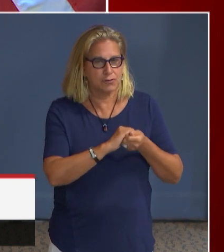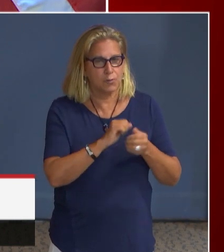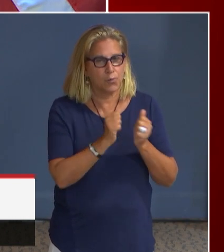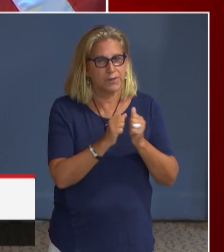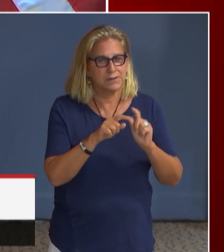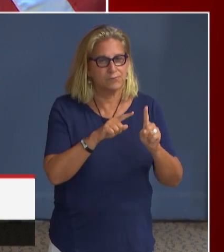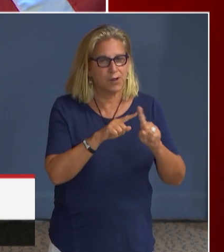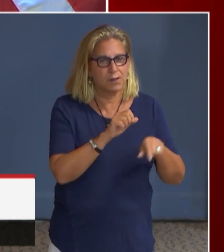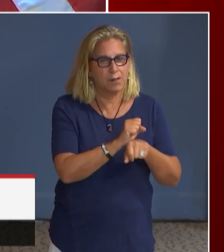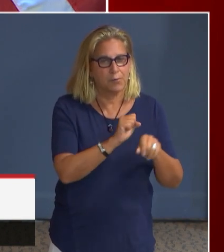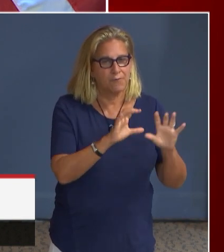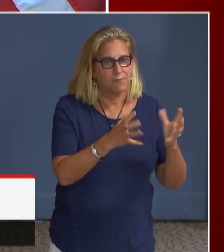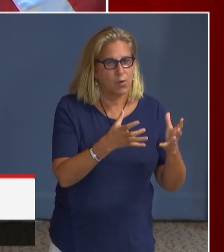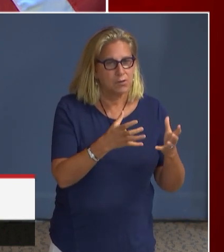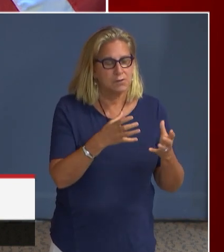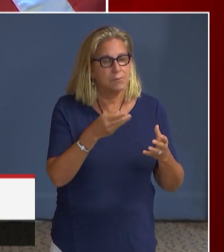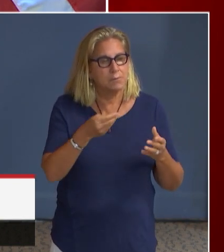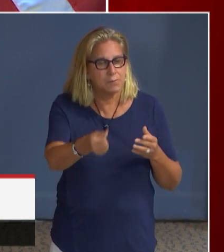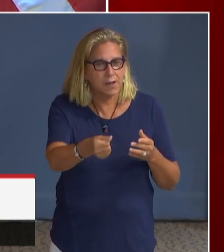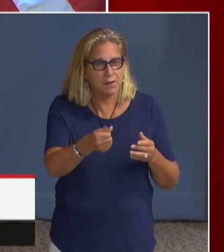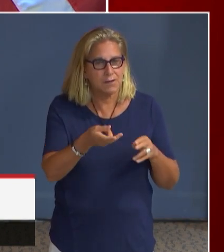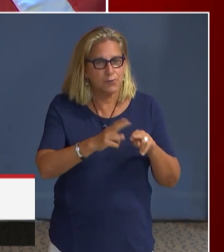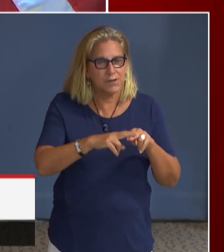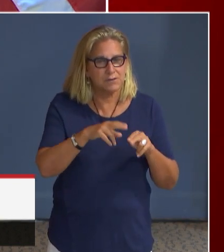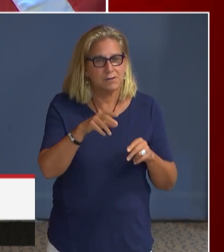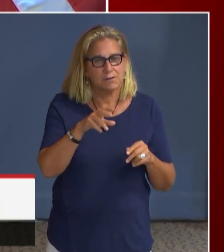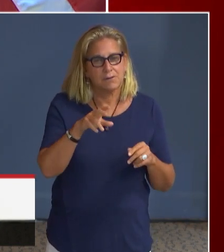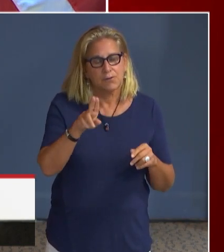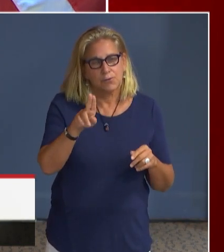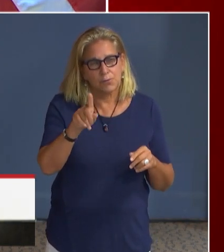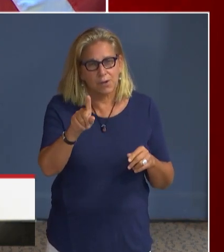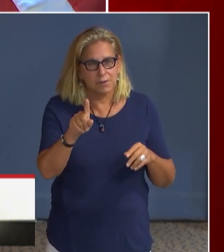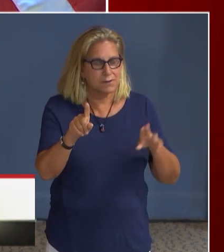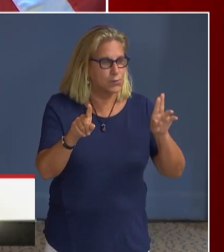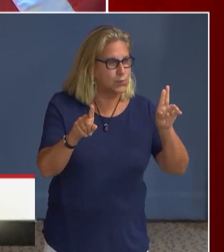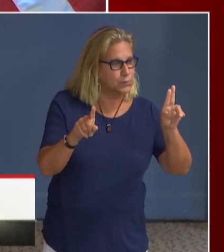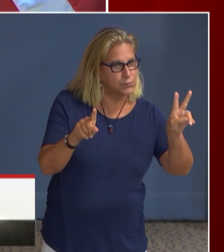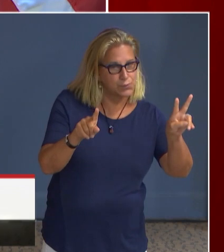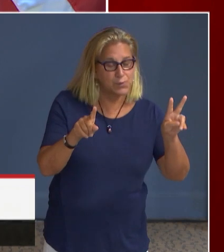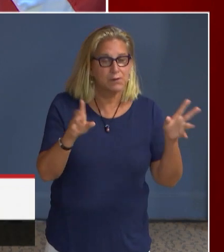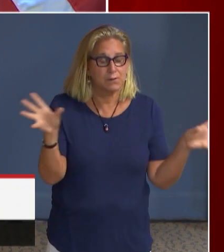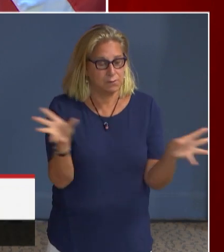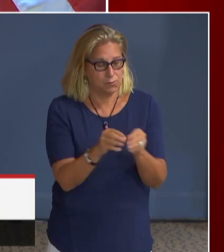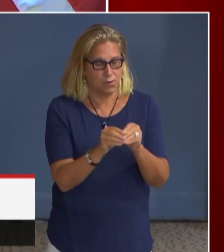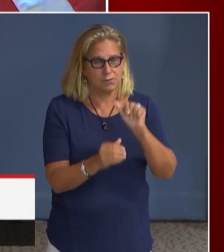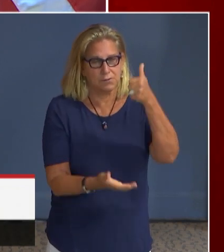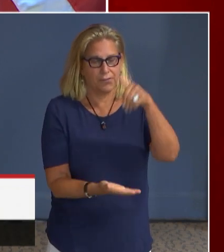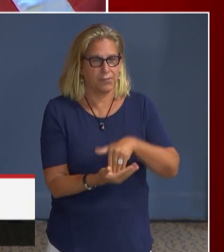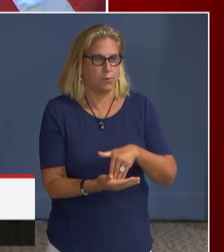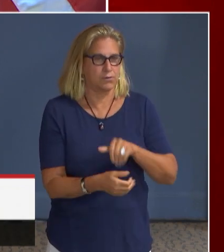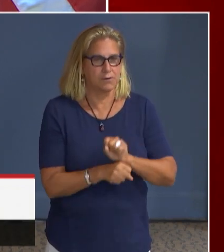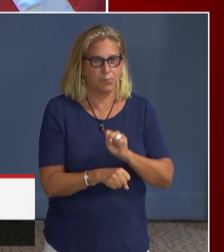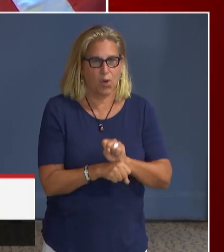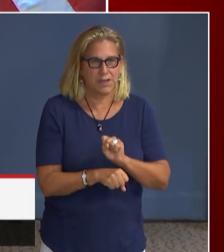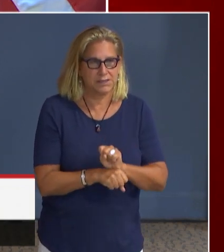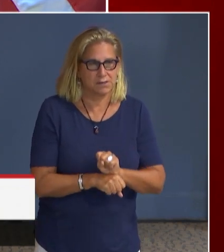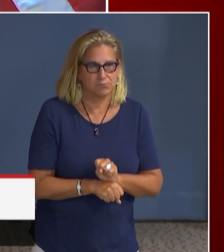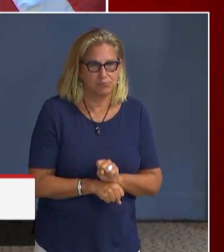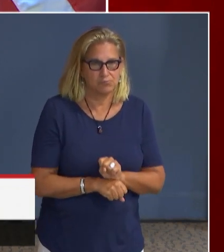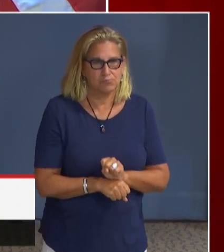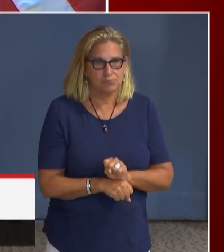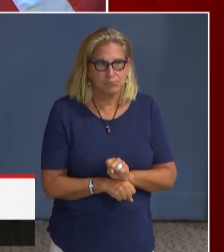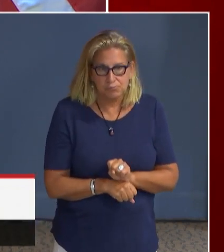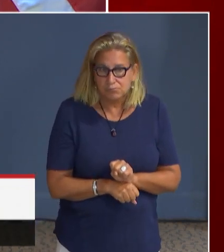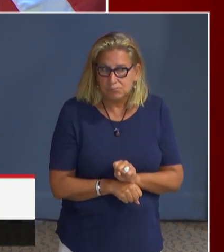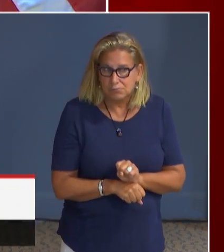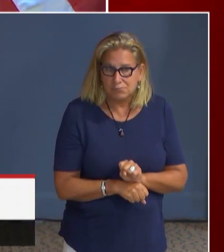which represent almost 10,000 DC government employees. I am grateful for their continued dedication